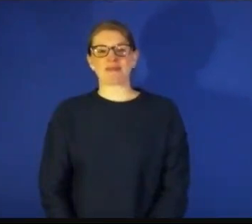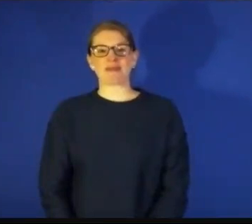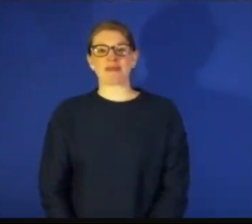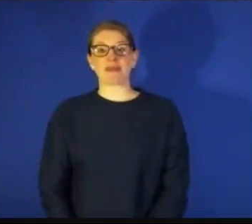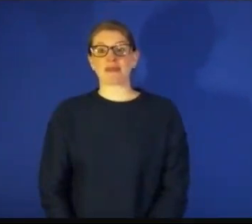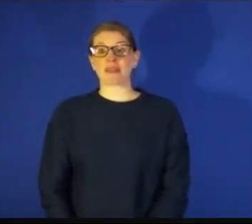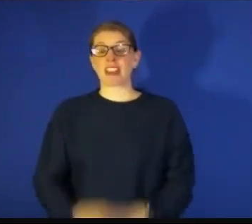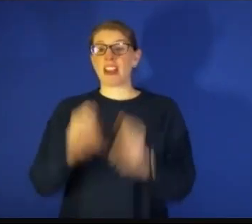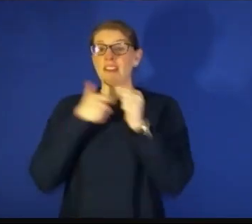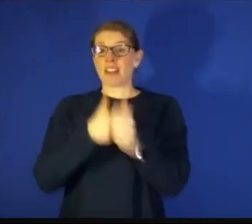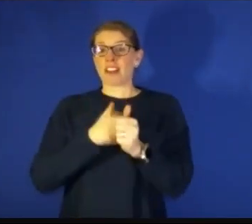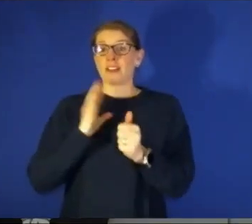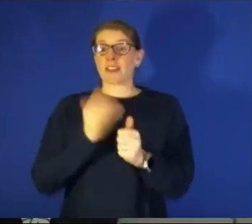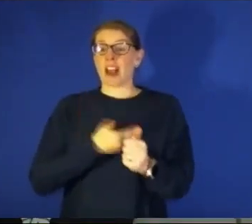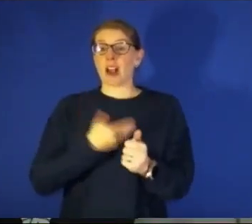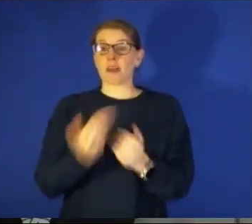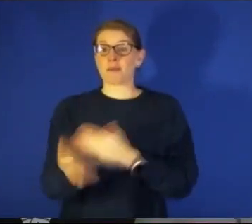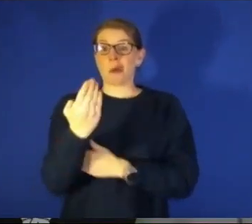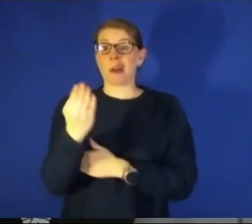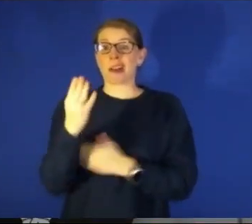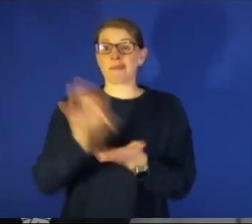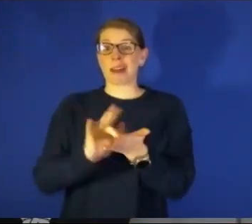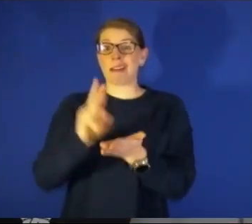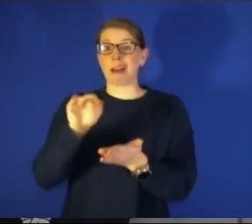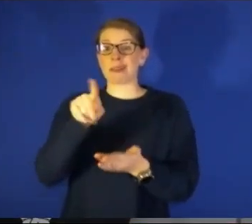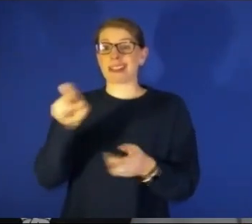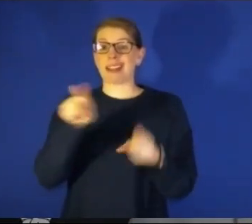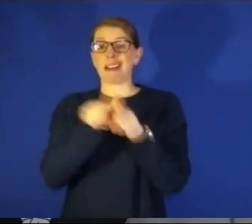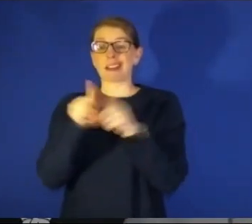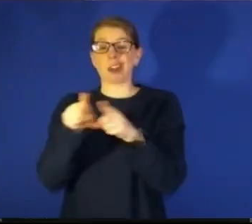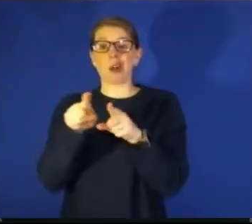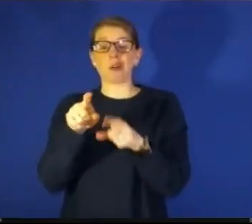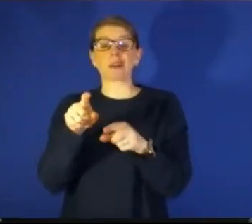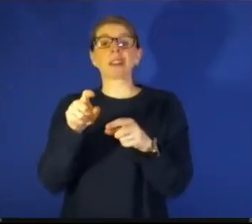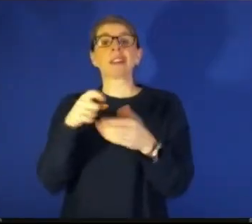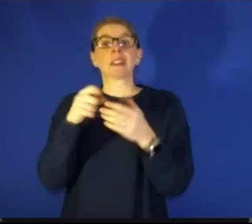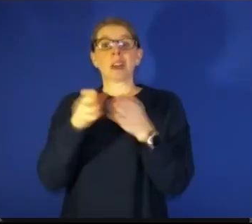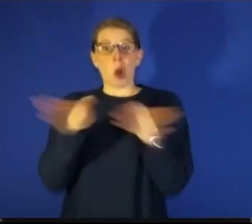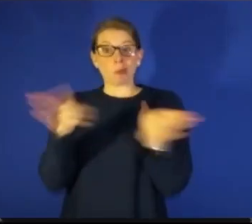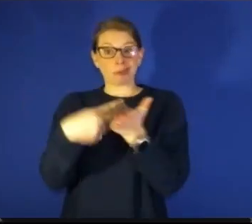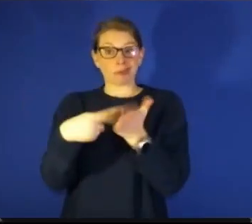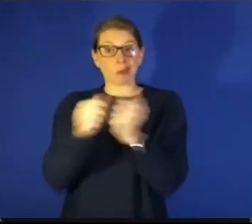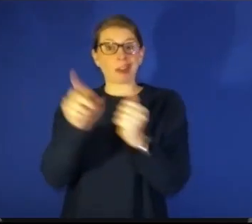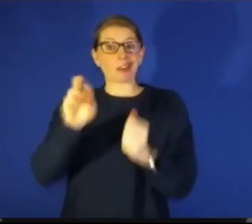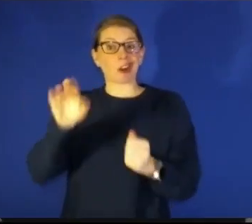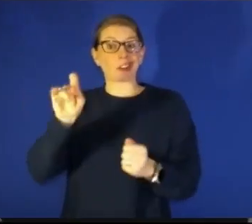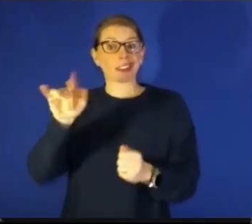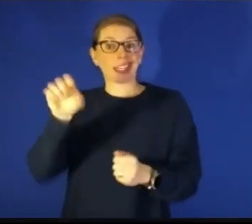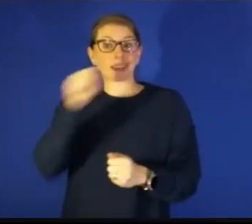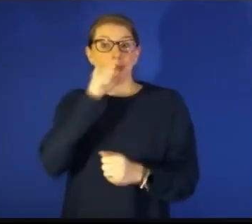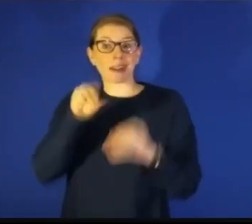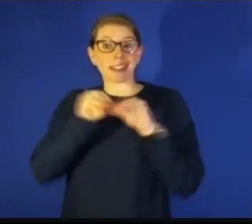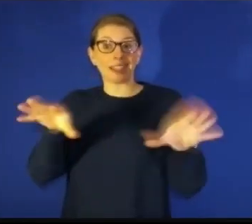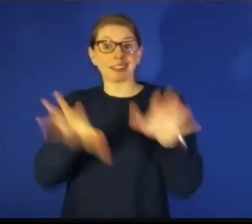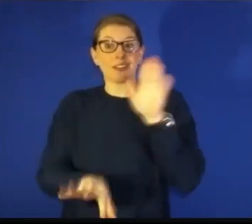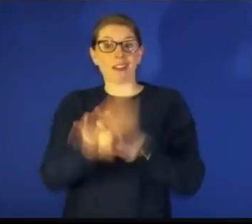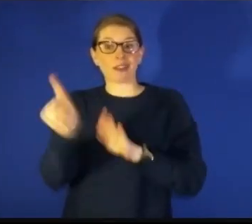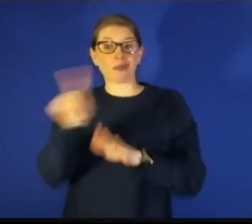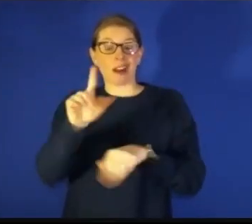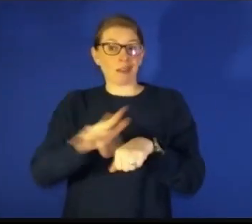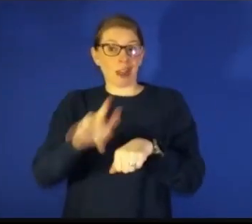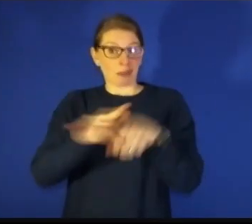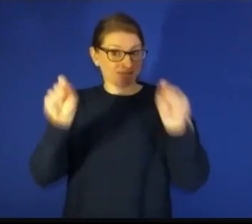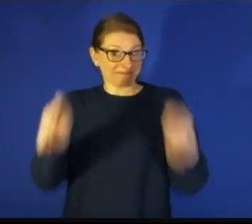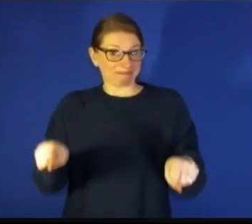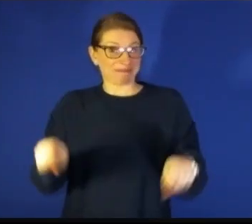Subscribe to our Morning Medical Update and Open Mics with Dr. Stites podcasts. Now, everywhere podcasts are available.